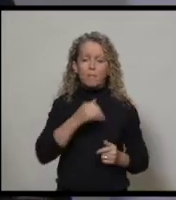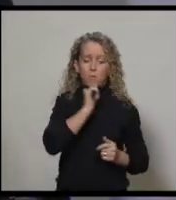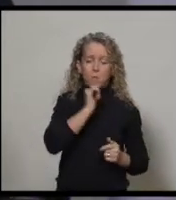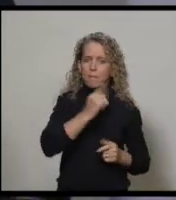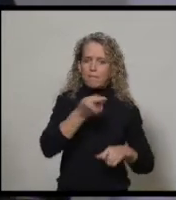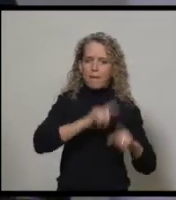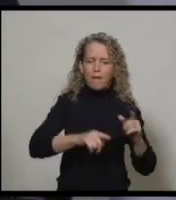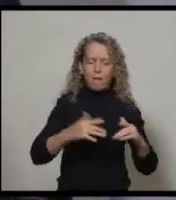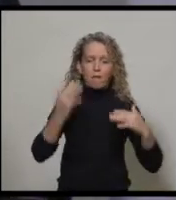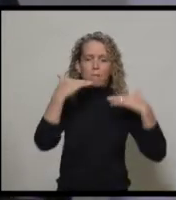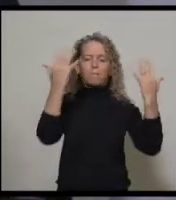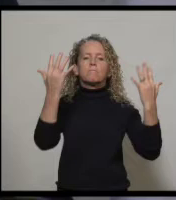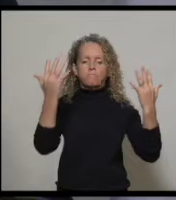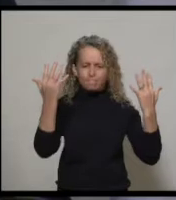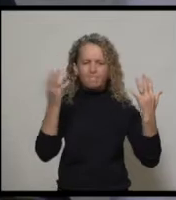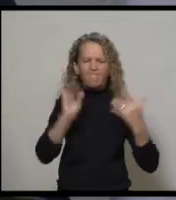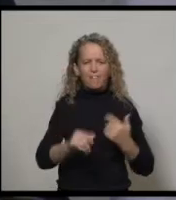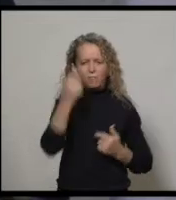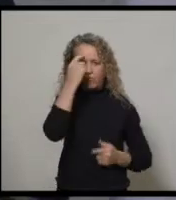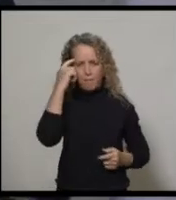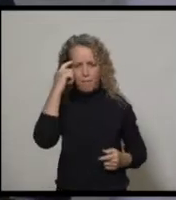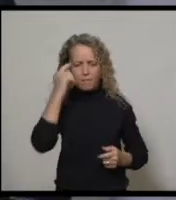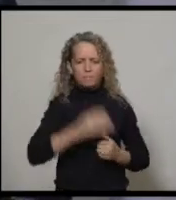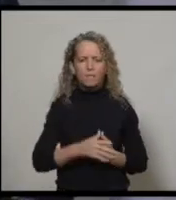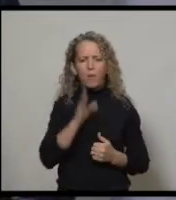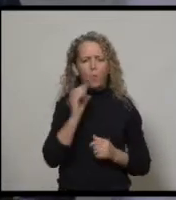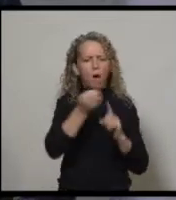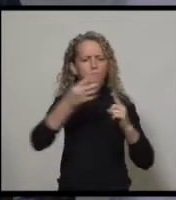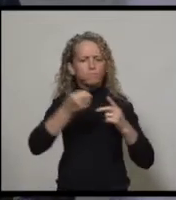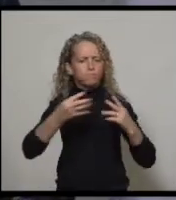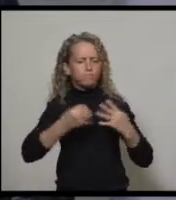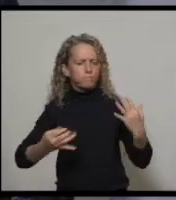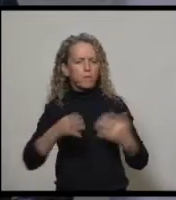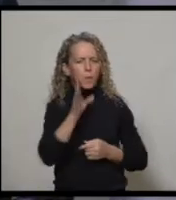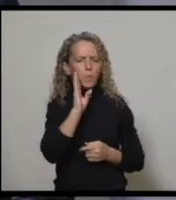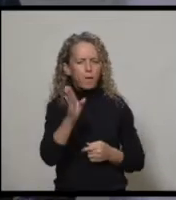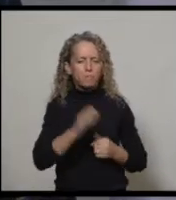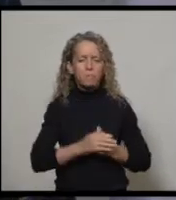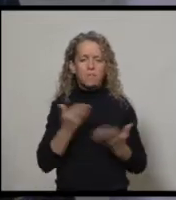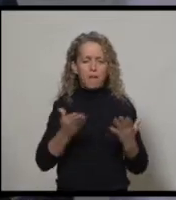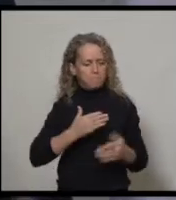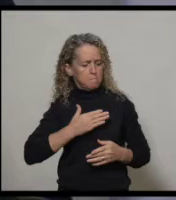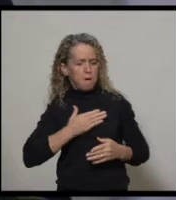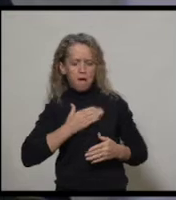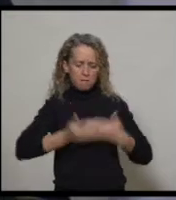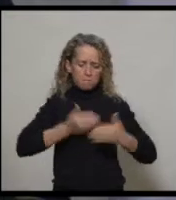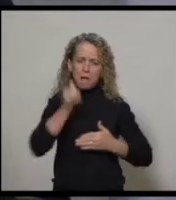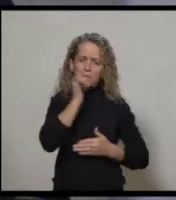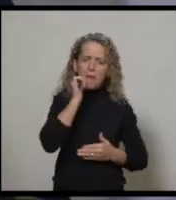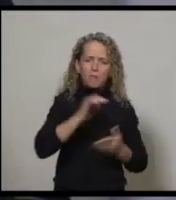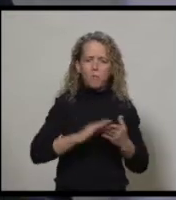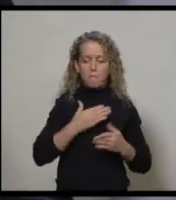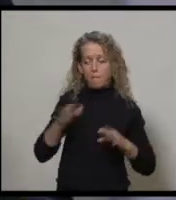And these can be various things that we'll get into in a moment. And we also want to mention that it can happen at the personal level, it can happen in someone's family,